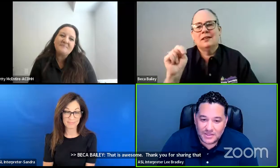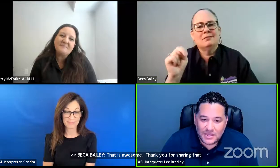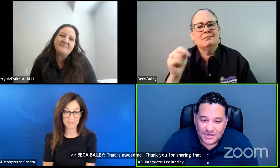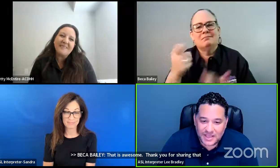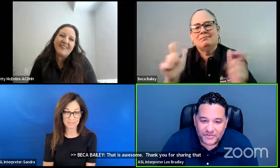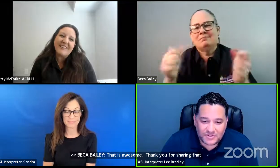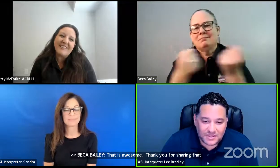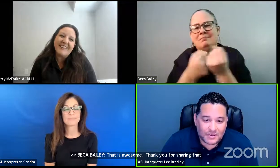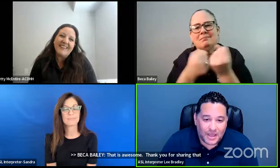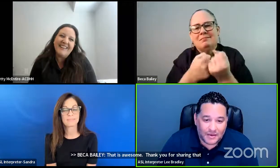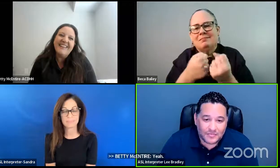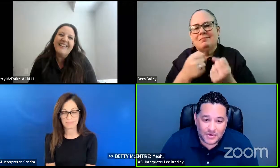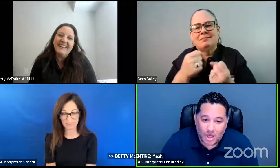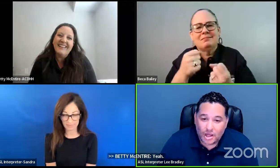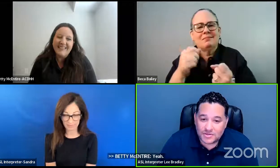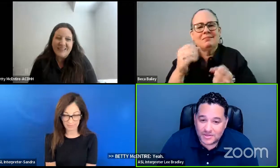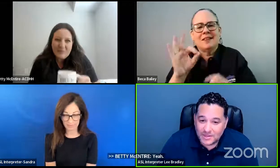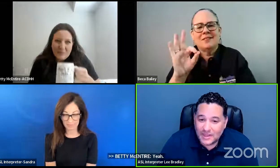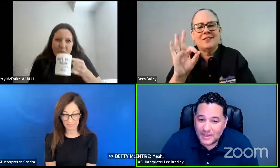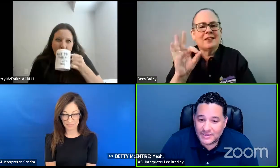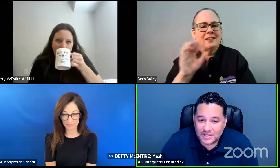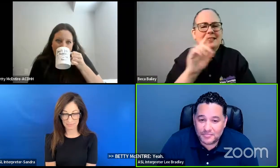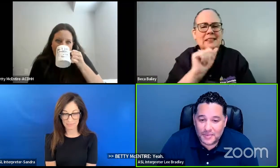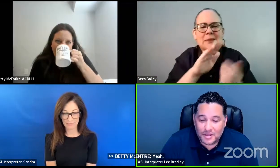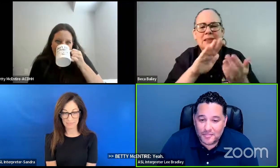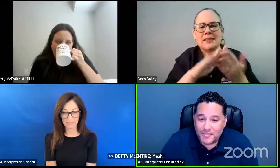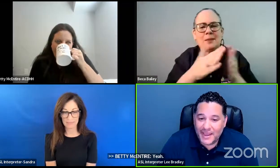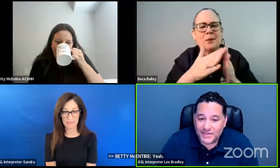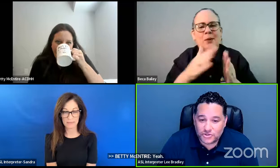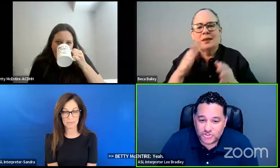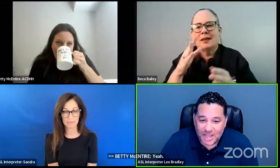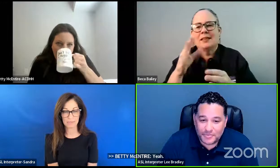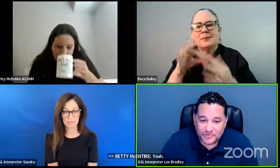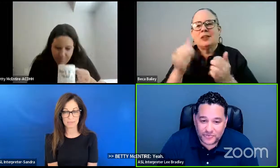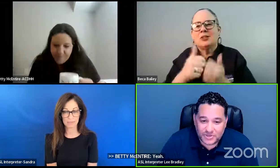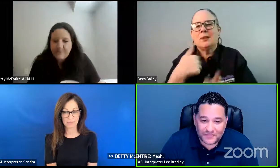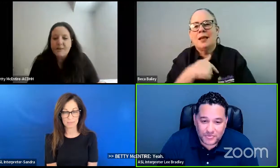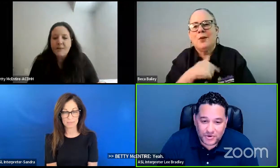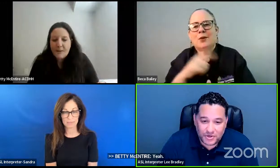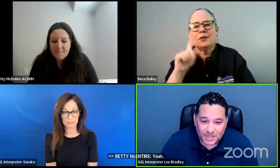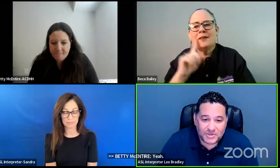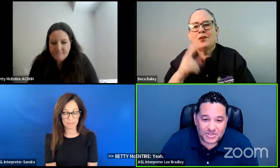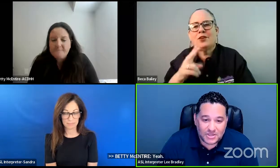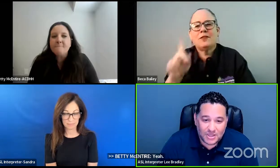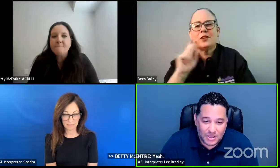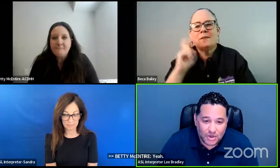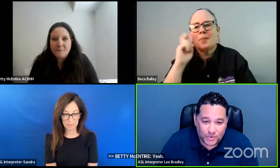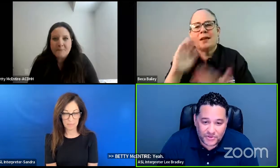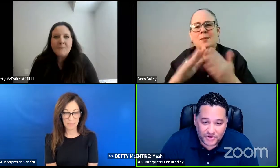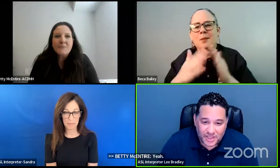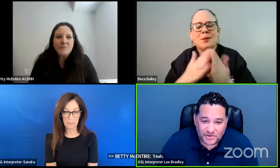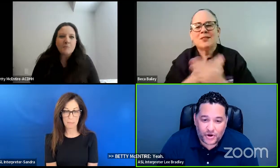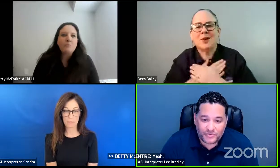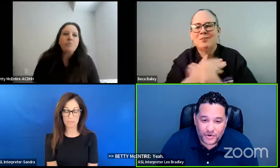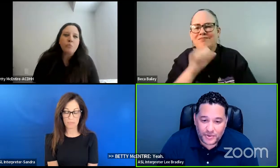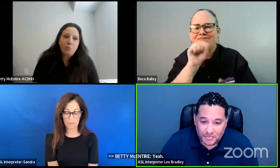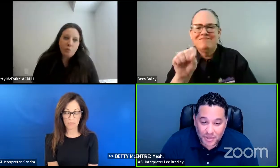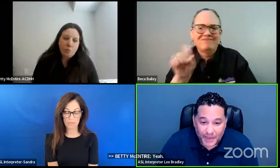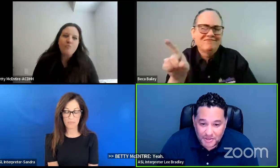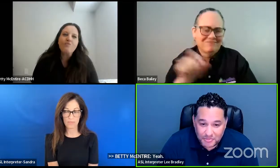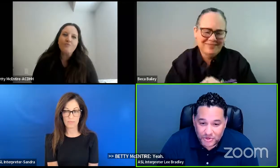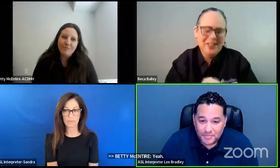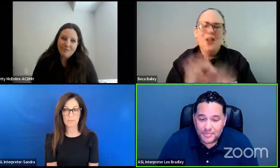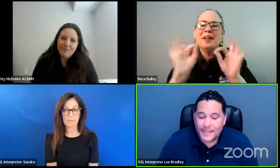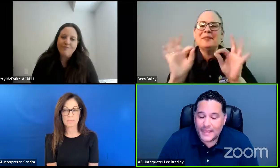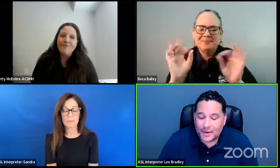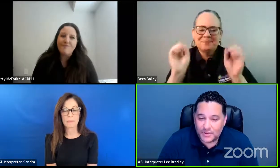nice. Definitely, Longden is a major champion for the deaf community, especially with our deaf and hard of hearing and